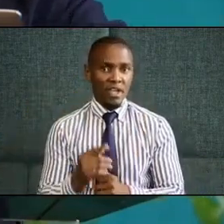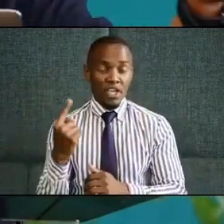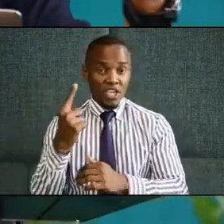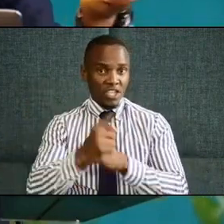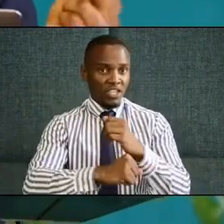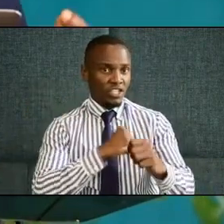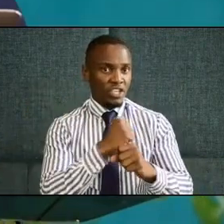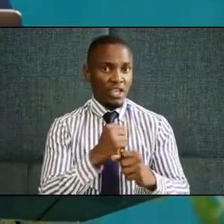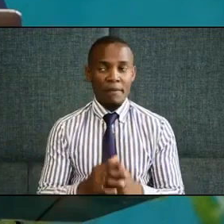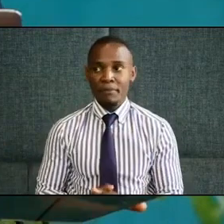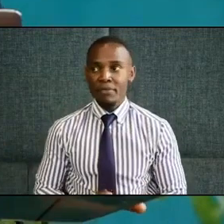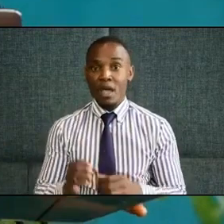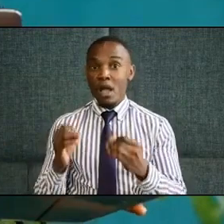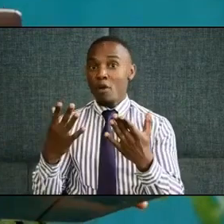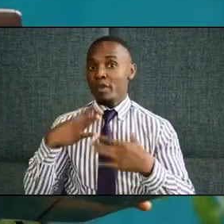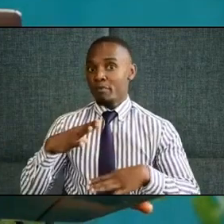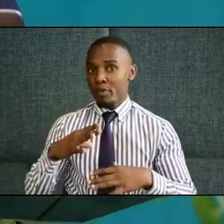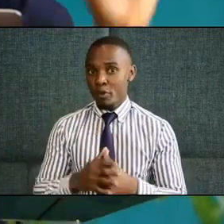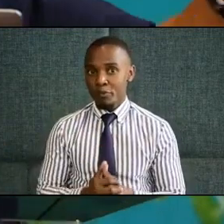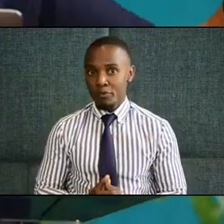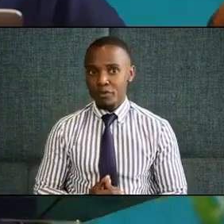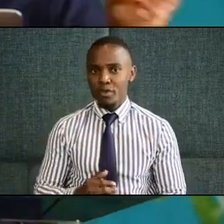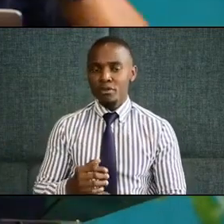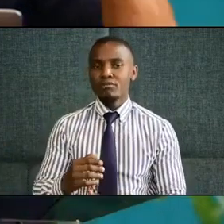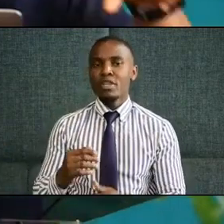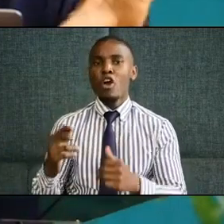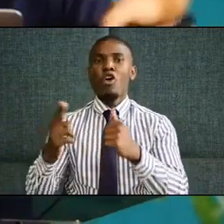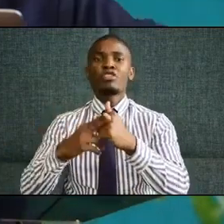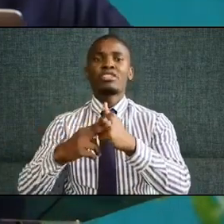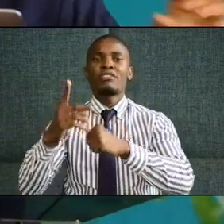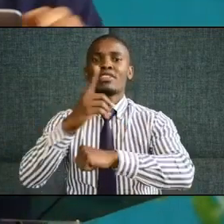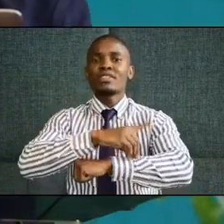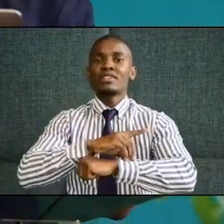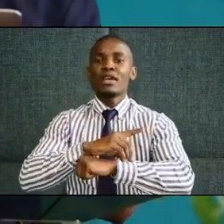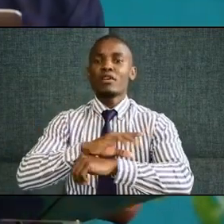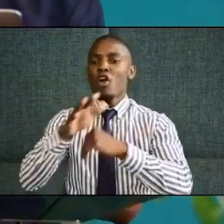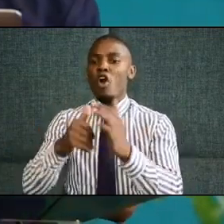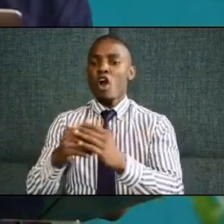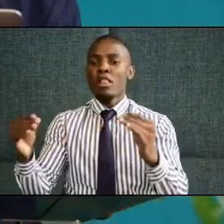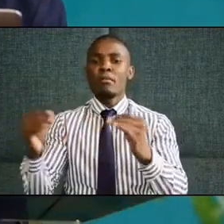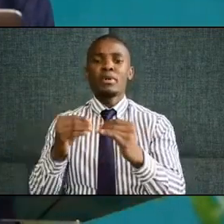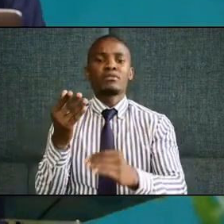single year? You gather on Sabbath as if you have come to Mecca.